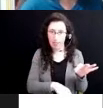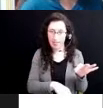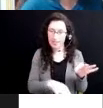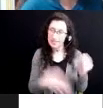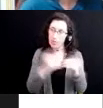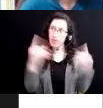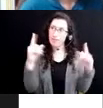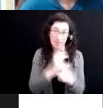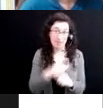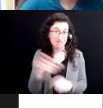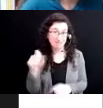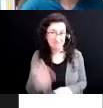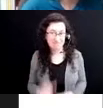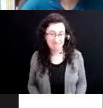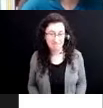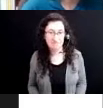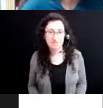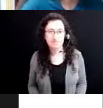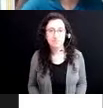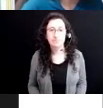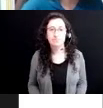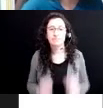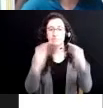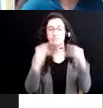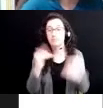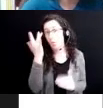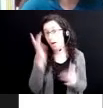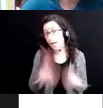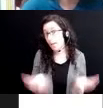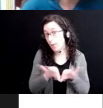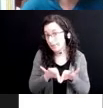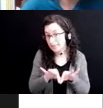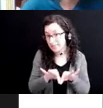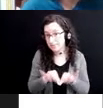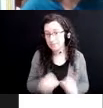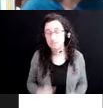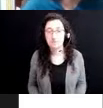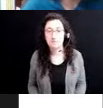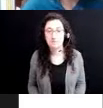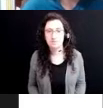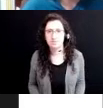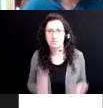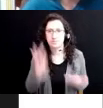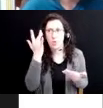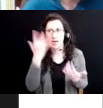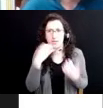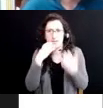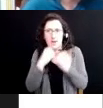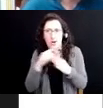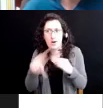think. Why it's important. It's always good to ask the question, why even should we care